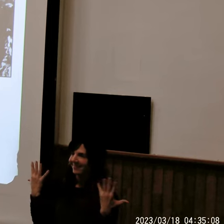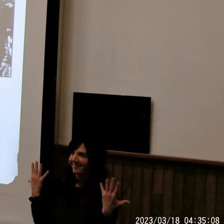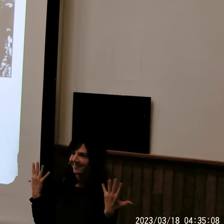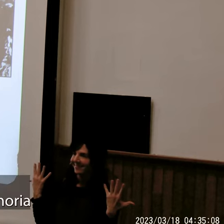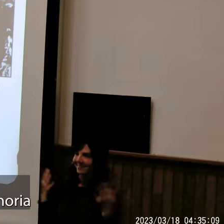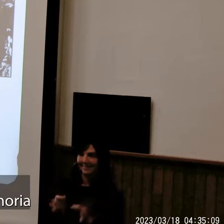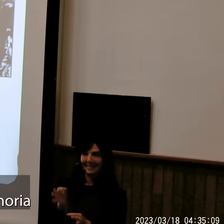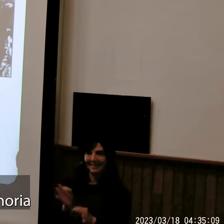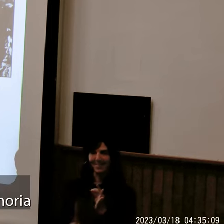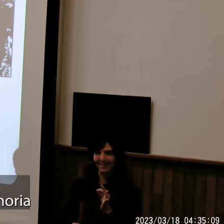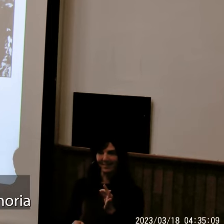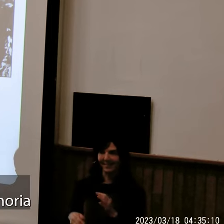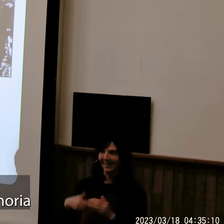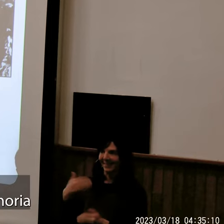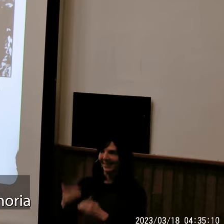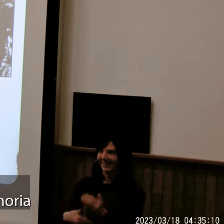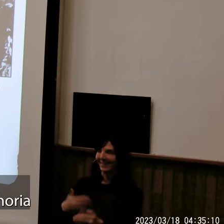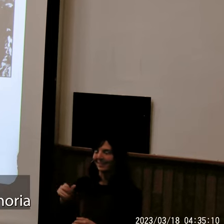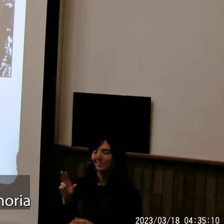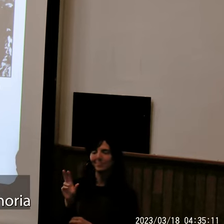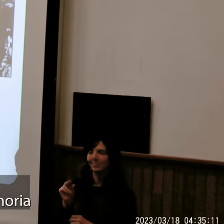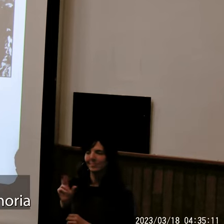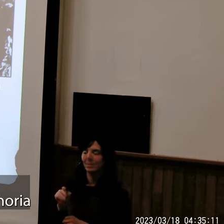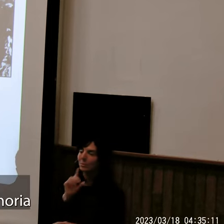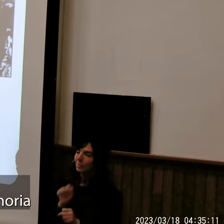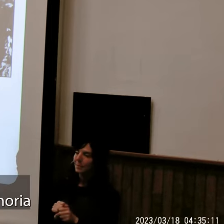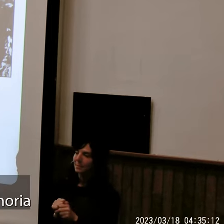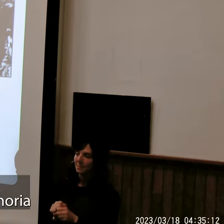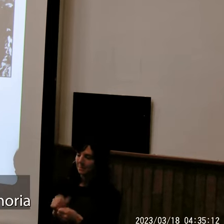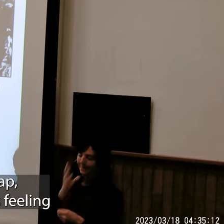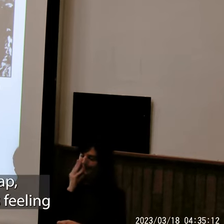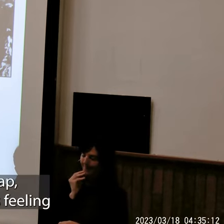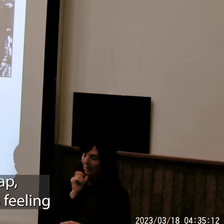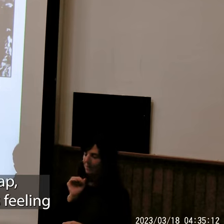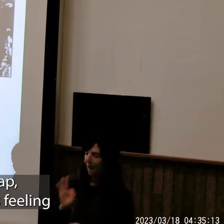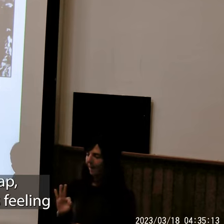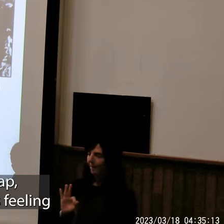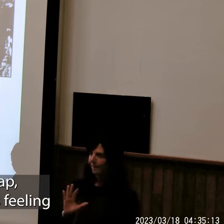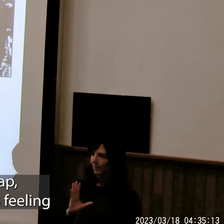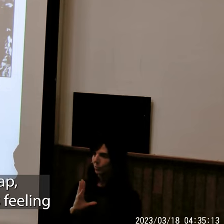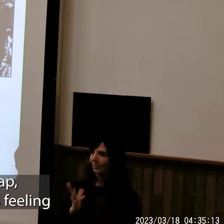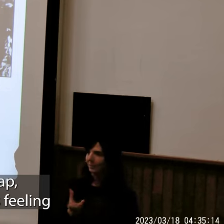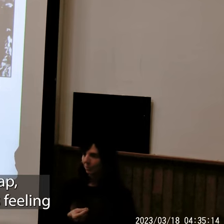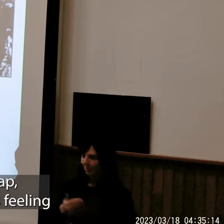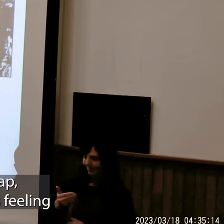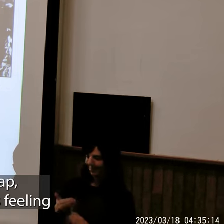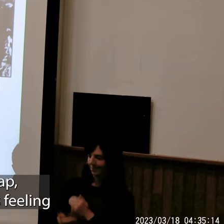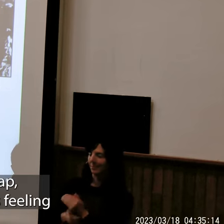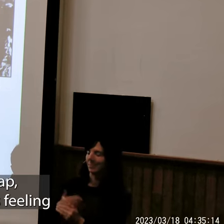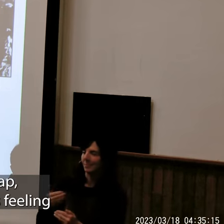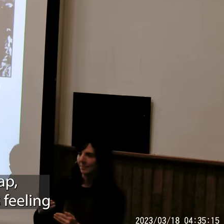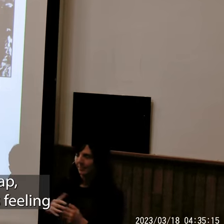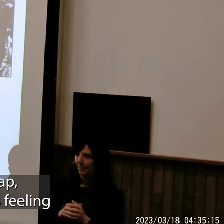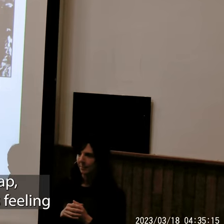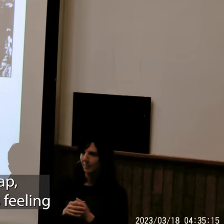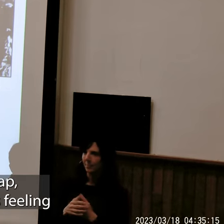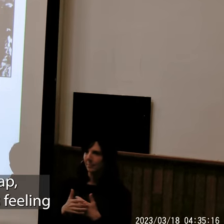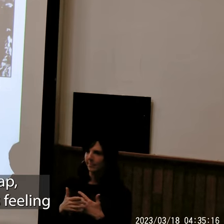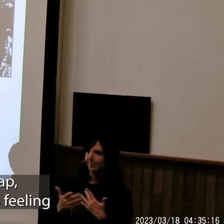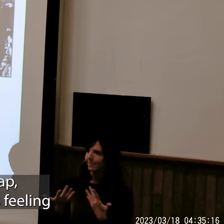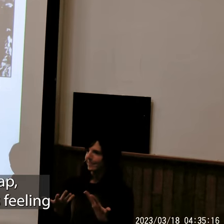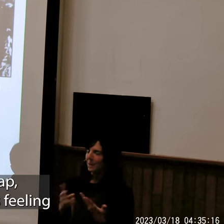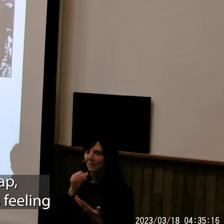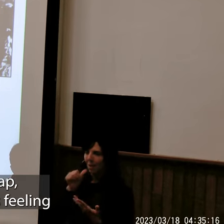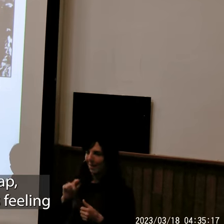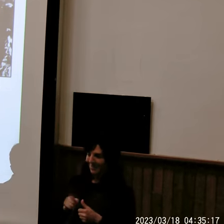self-actualization. Instead, says Malatino, the experiences of transition, dysphoria, and gender euphoria often overlap, creating a palimpsest